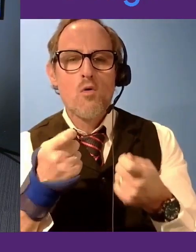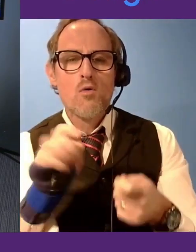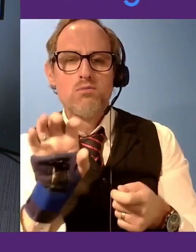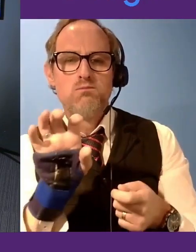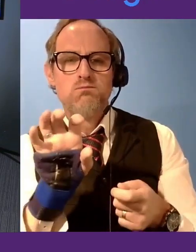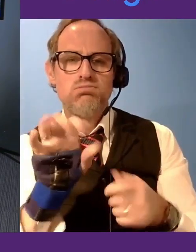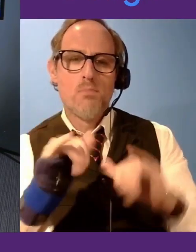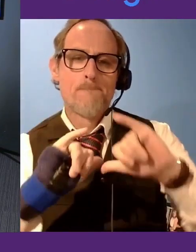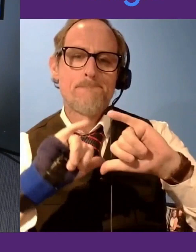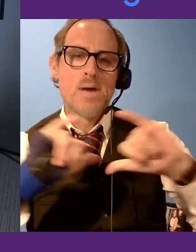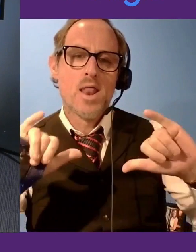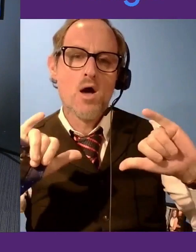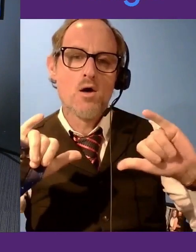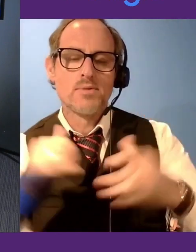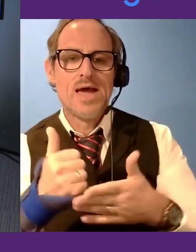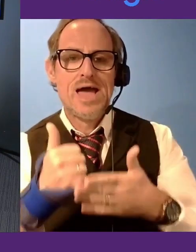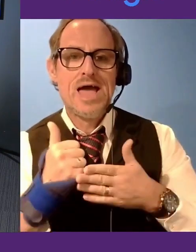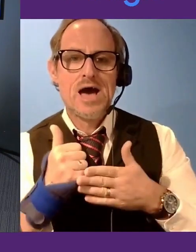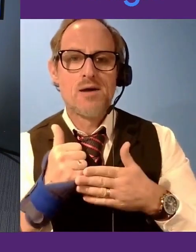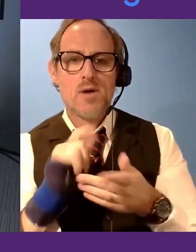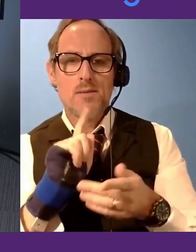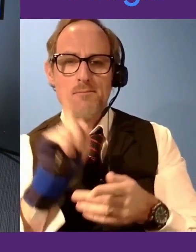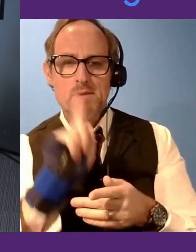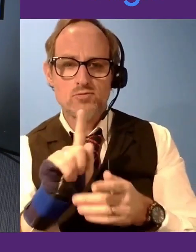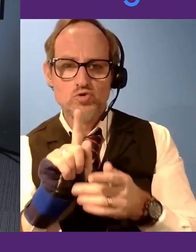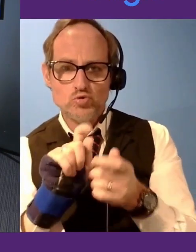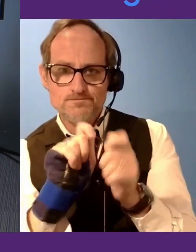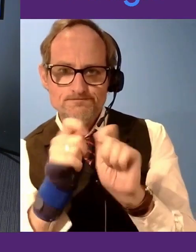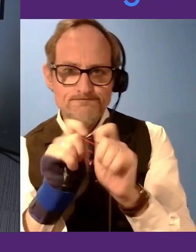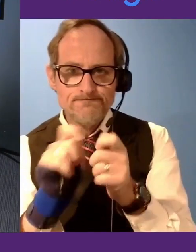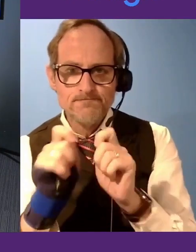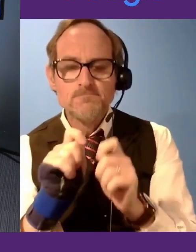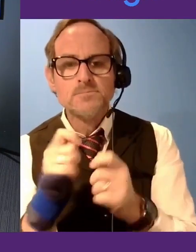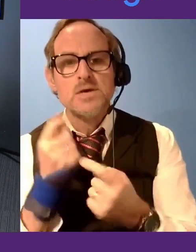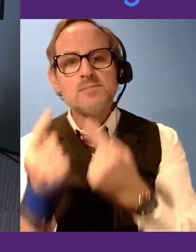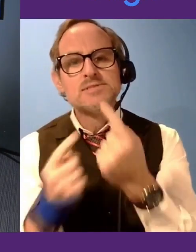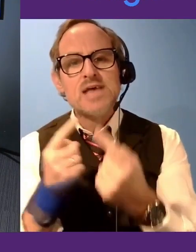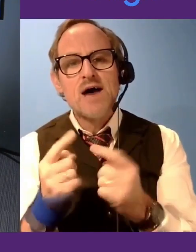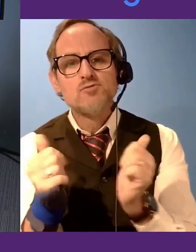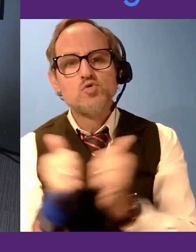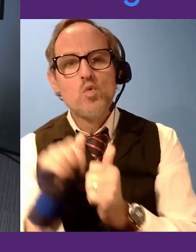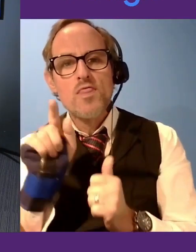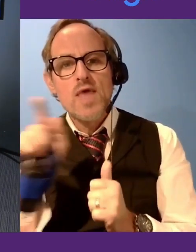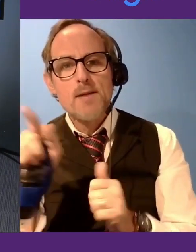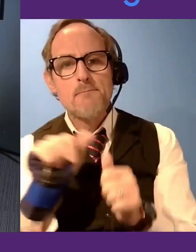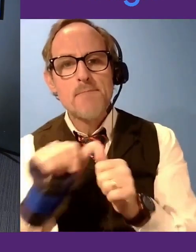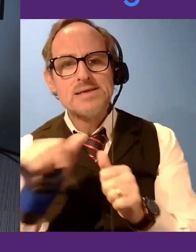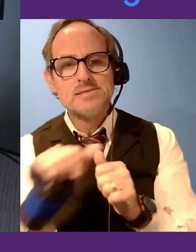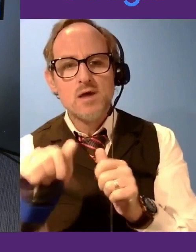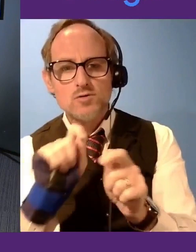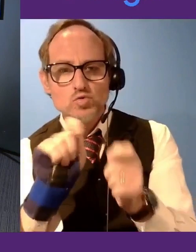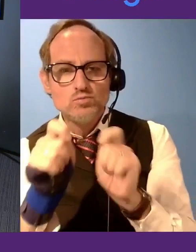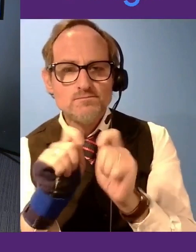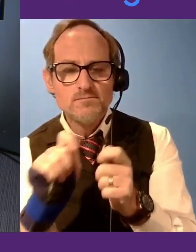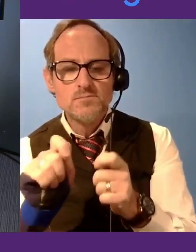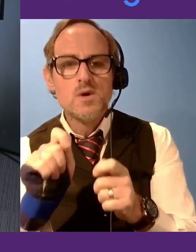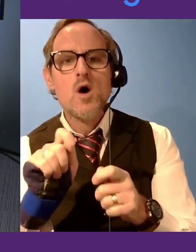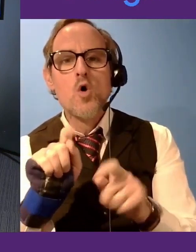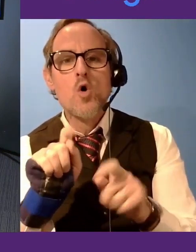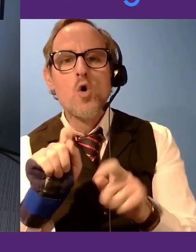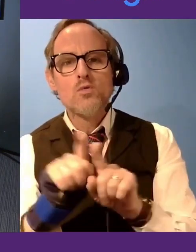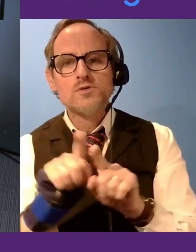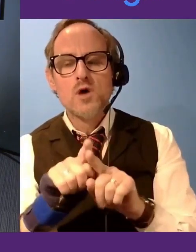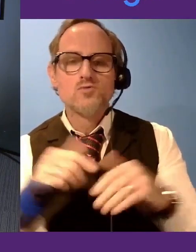Allowing people to set it up to suit them better earlier in the journey as well, so you're not having to set